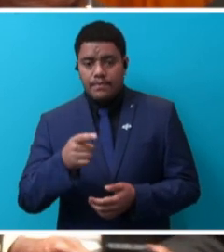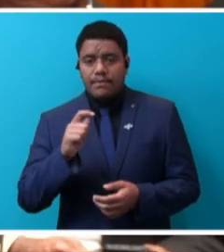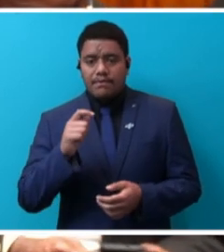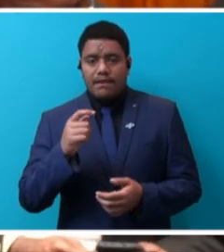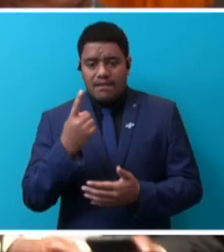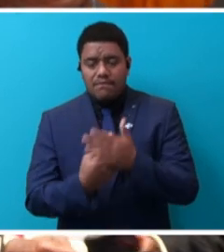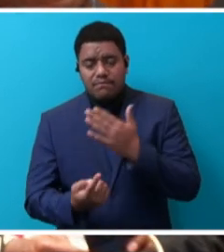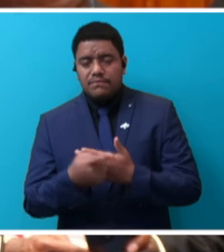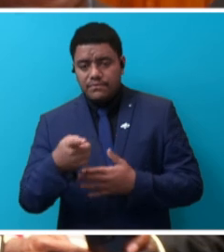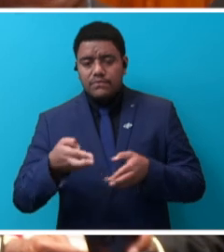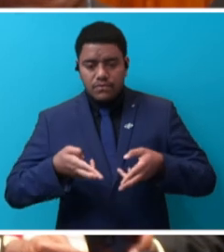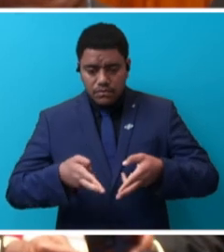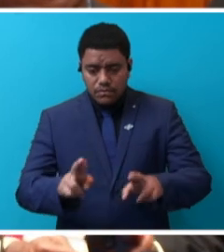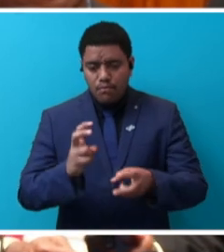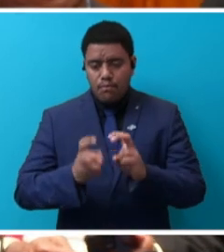of the road